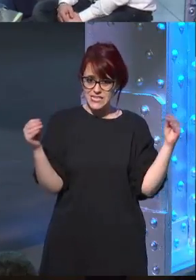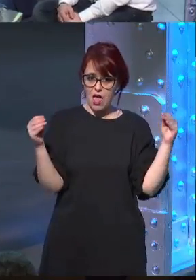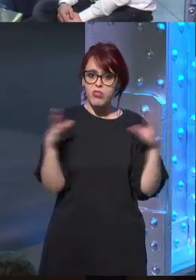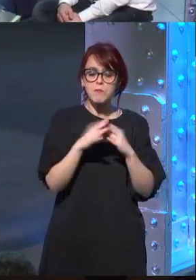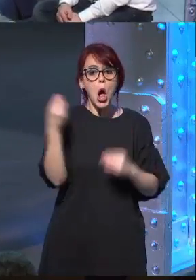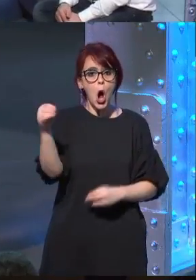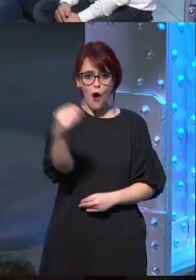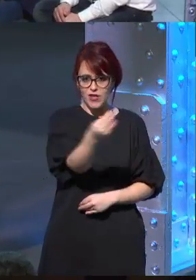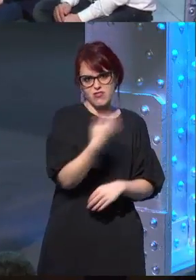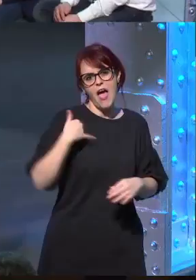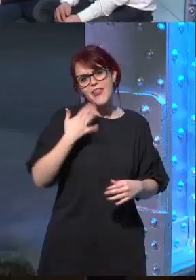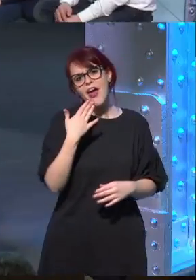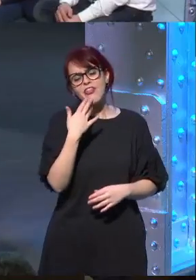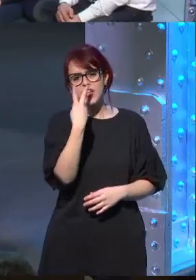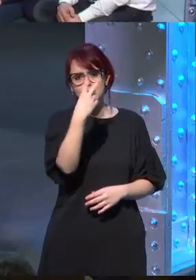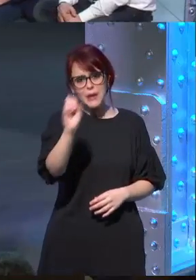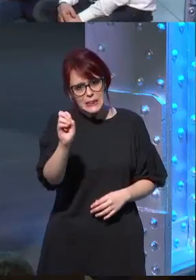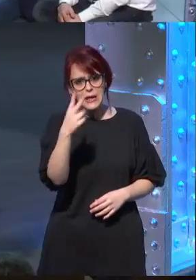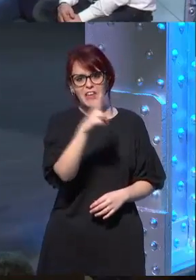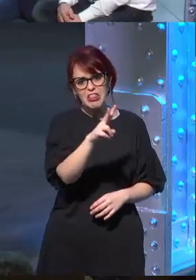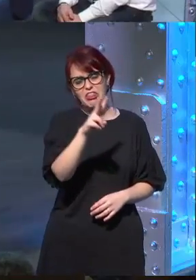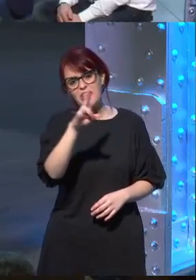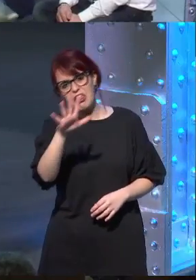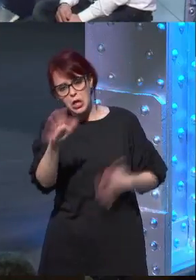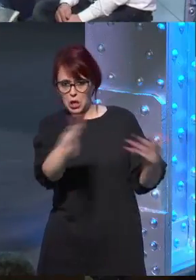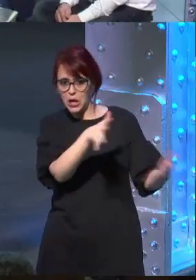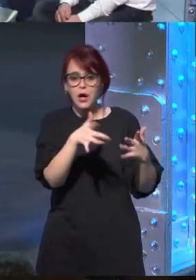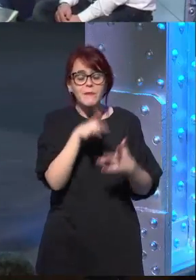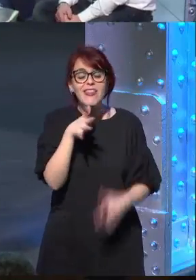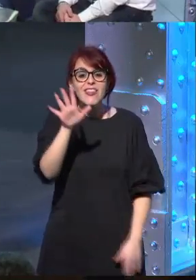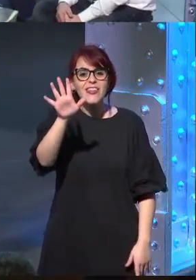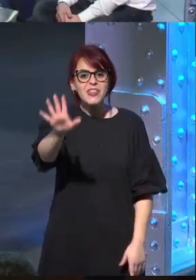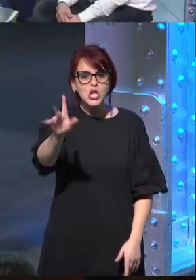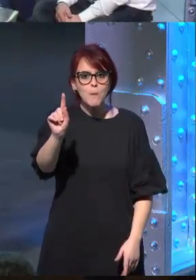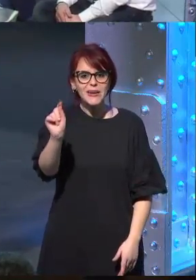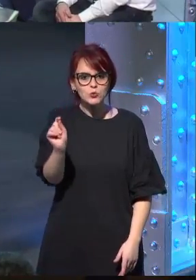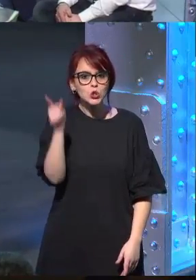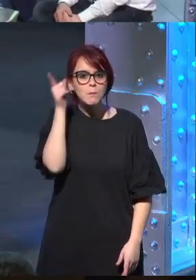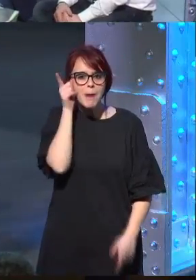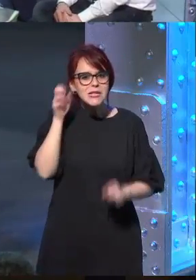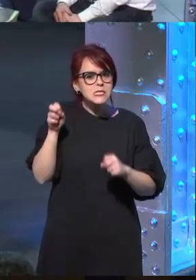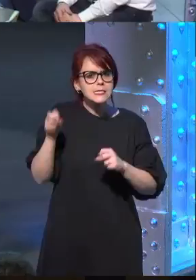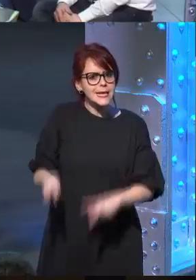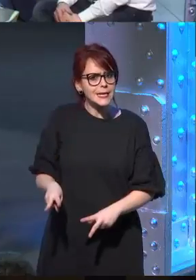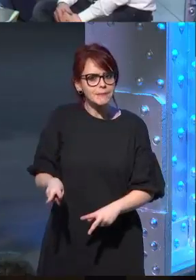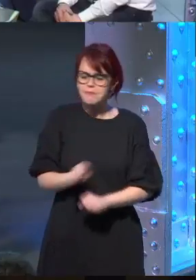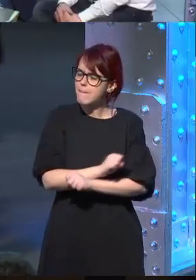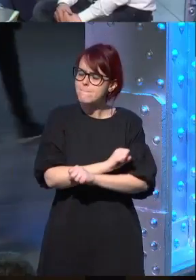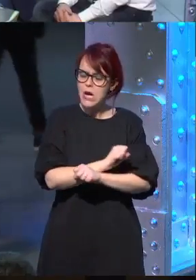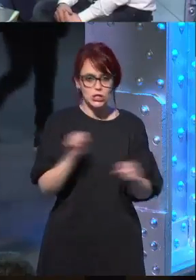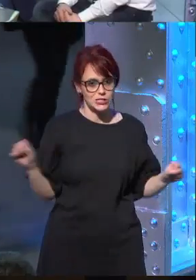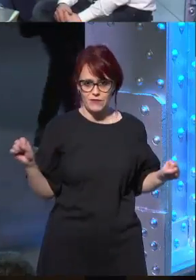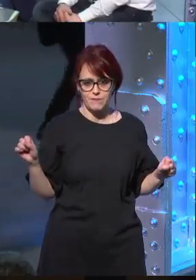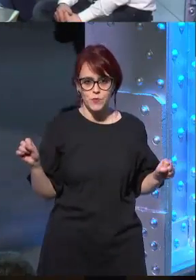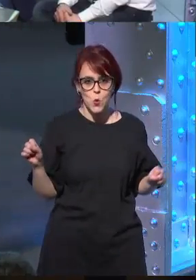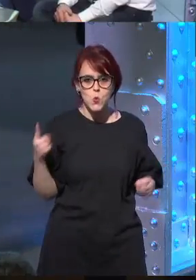As a teacher, as a professor in university with students 20, 21 years old,